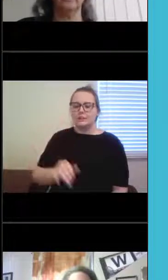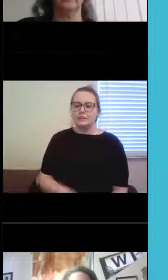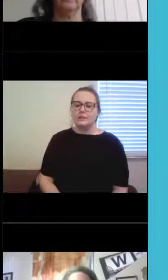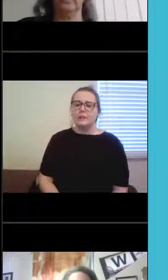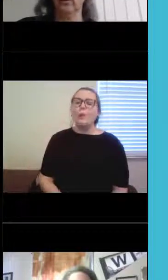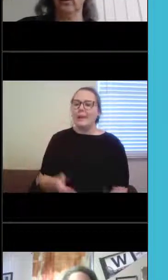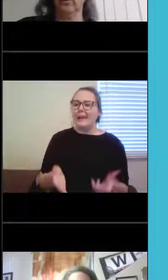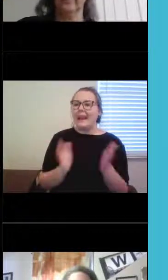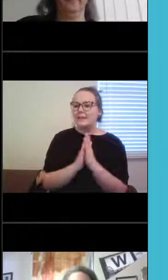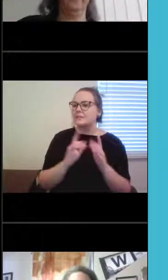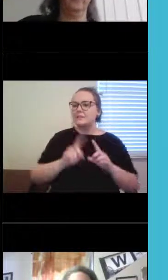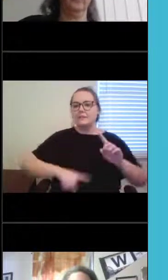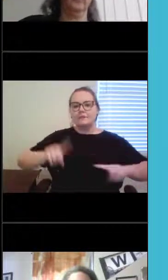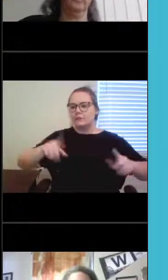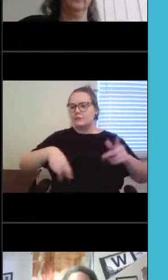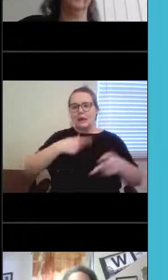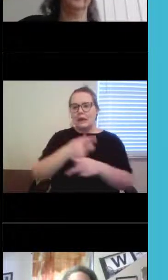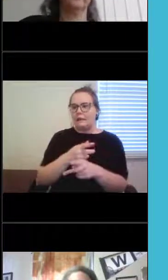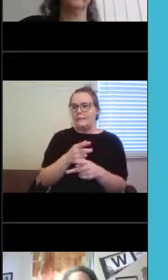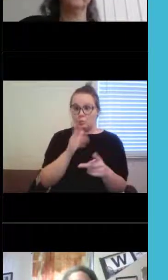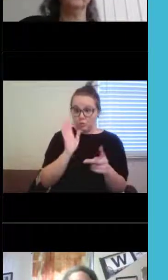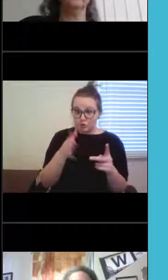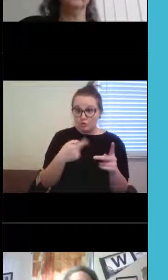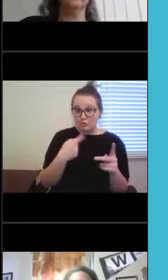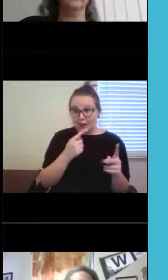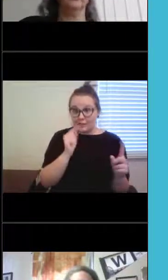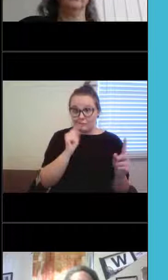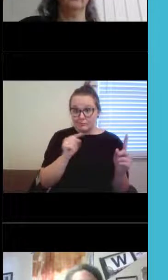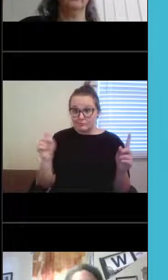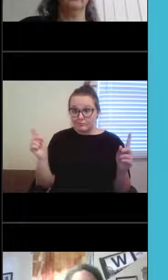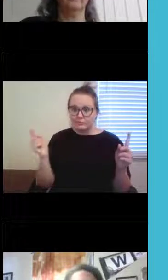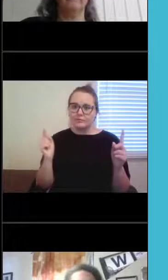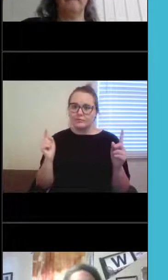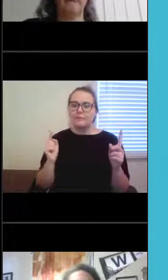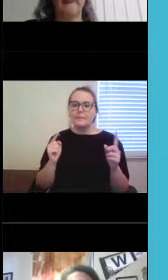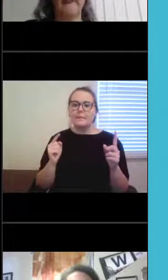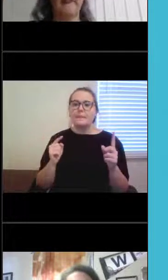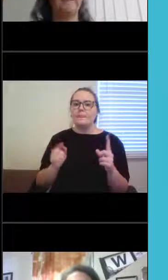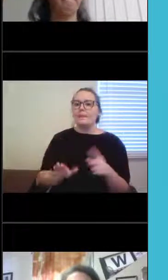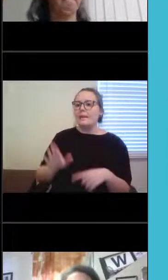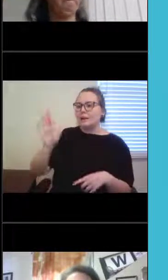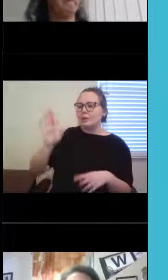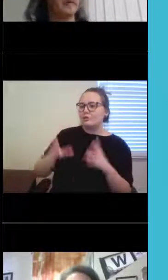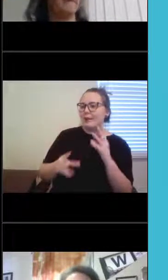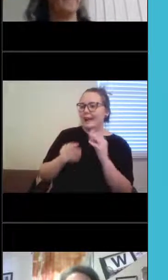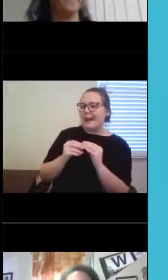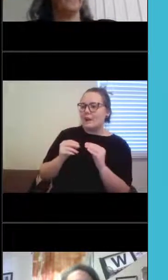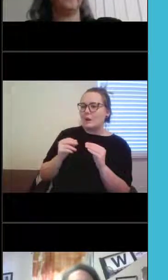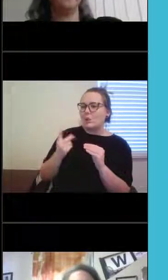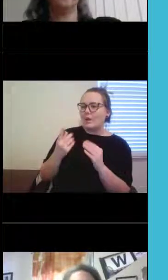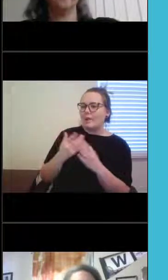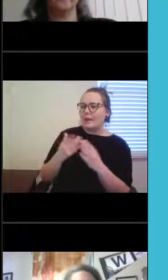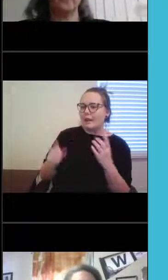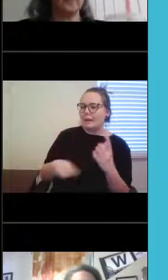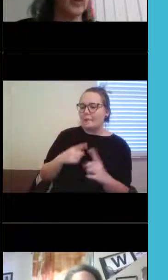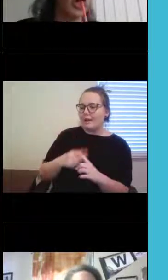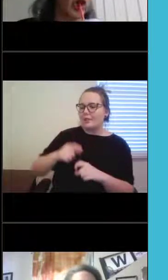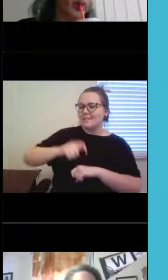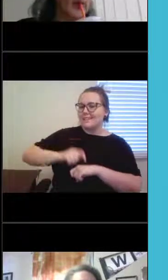of those in the survey. Sarah, if I can just add one thing about that timing